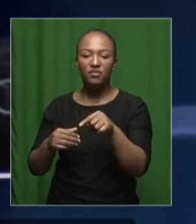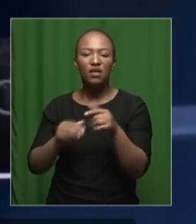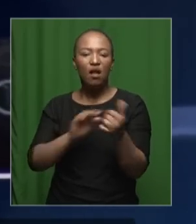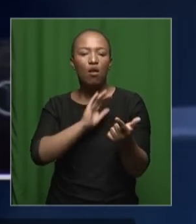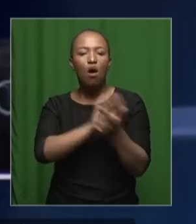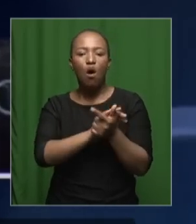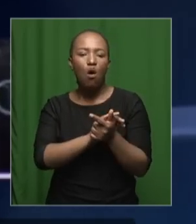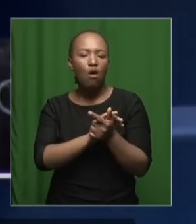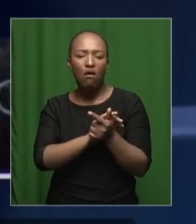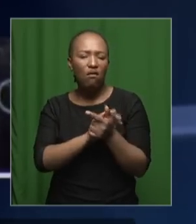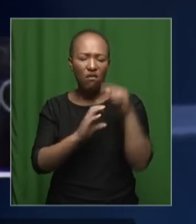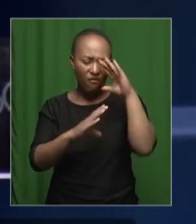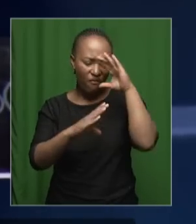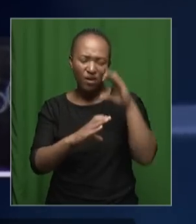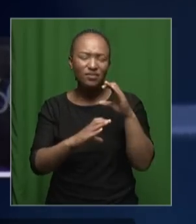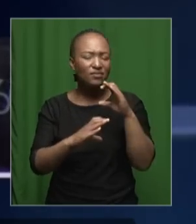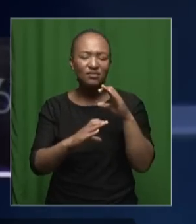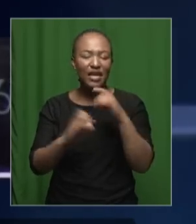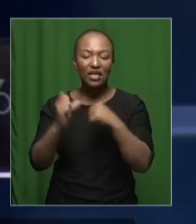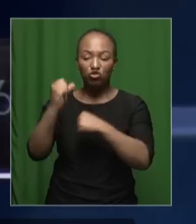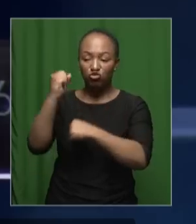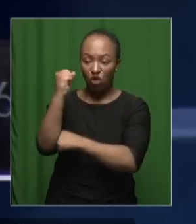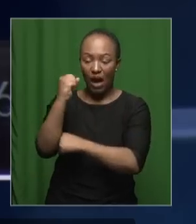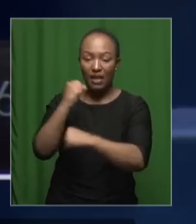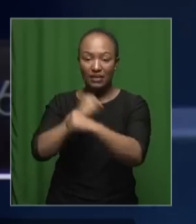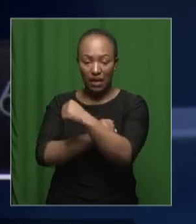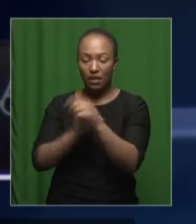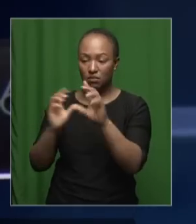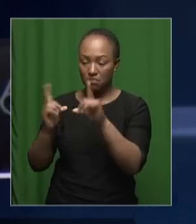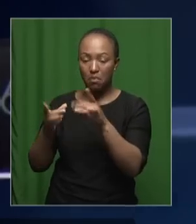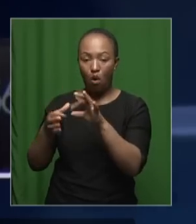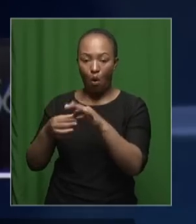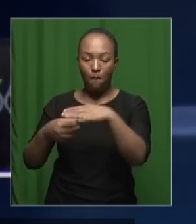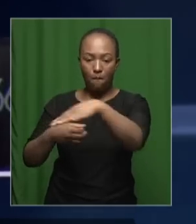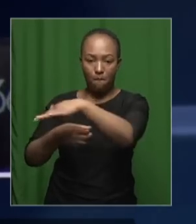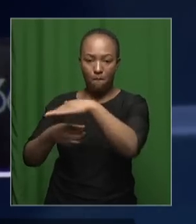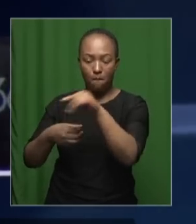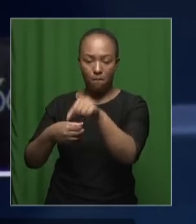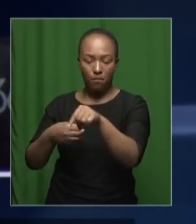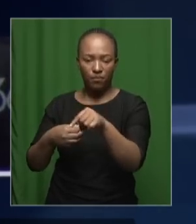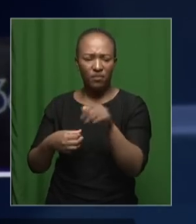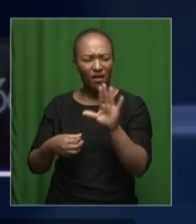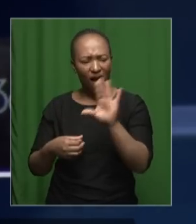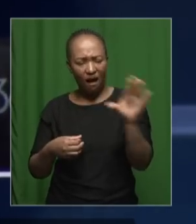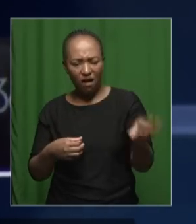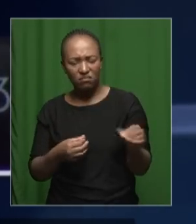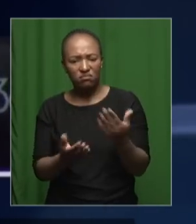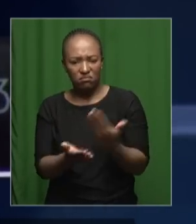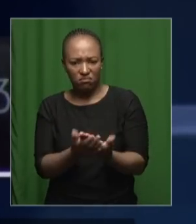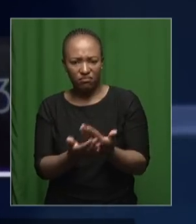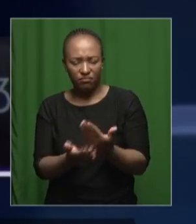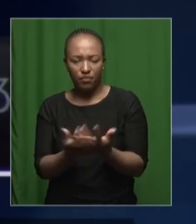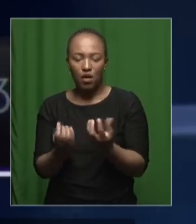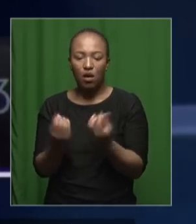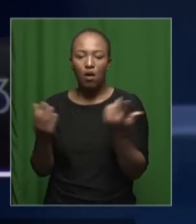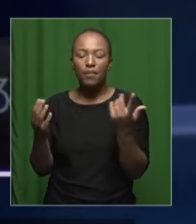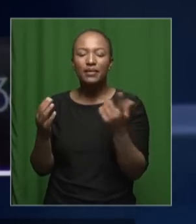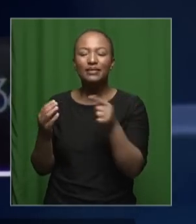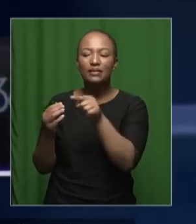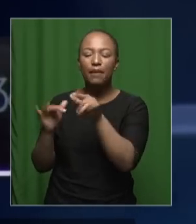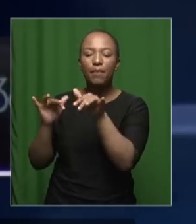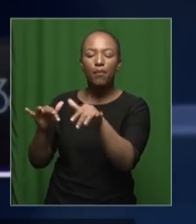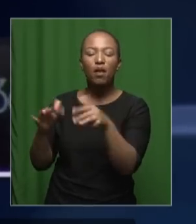structural issues there at Home Affairs. You can ask him today, how many of Home Affairs officials have been suspended of